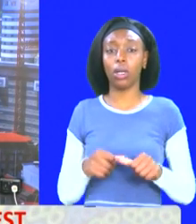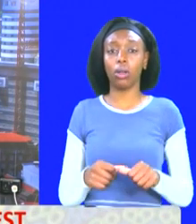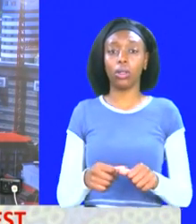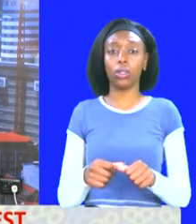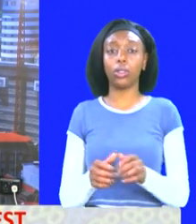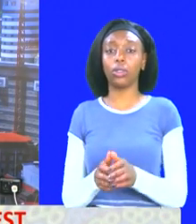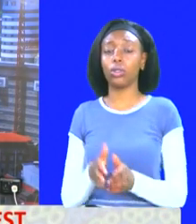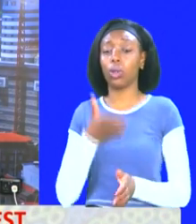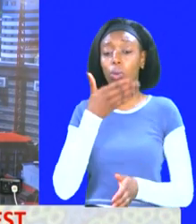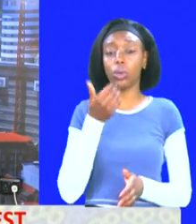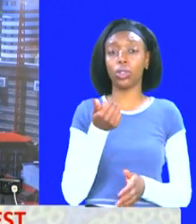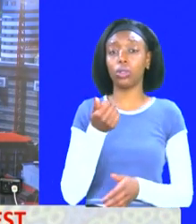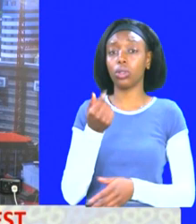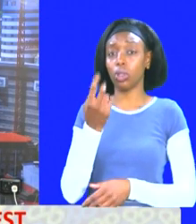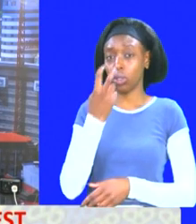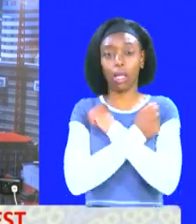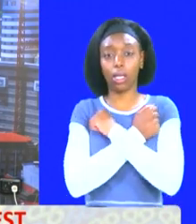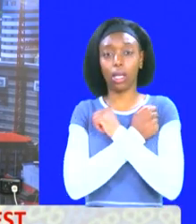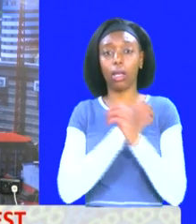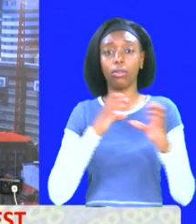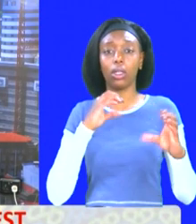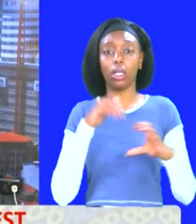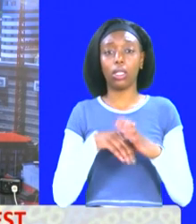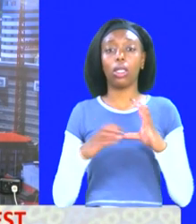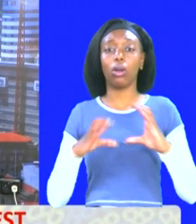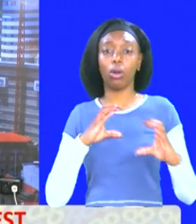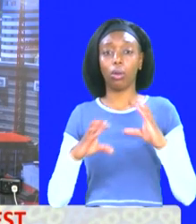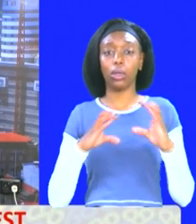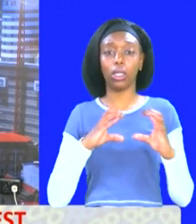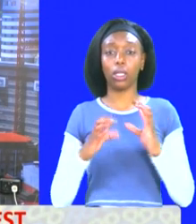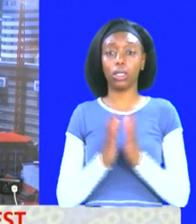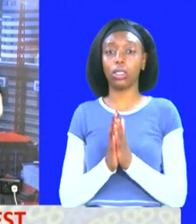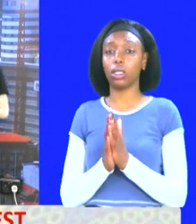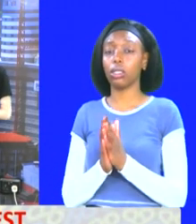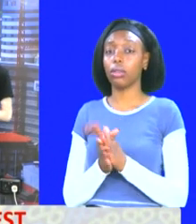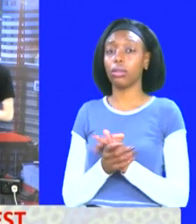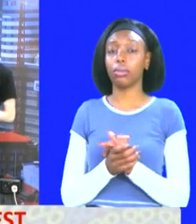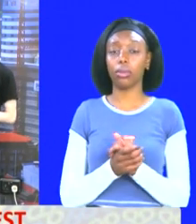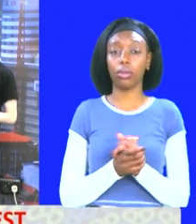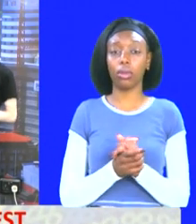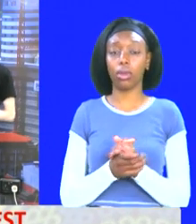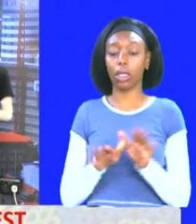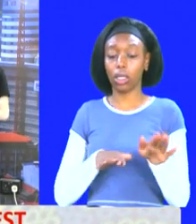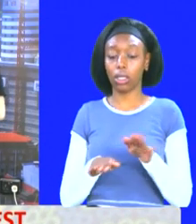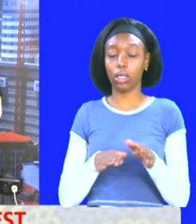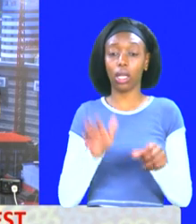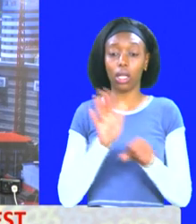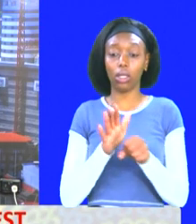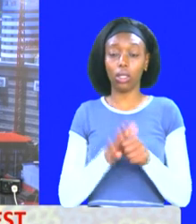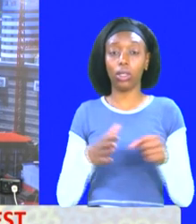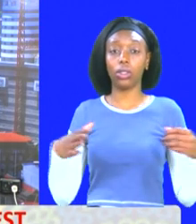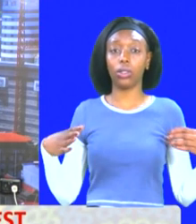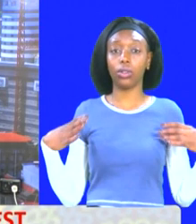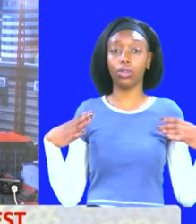see some fire and some love emoji. Tunamani aje. DJ. Unajua, a lot of things have been making headlines. Lakini,